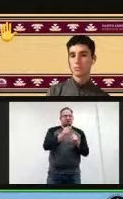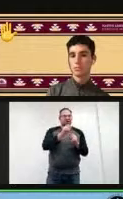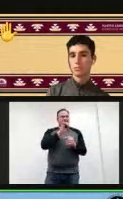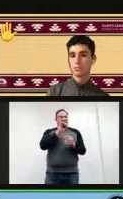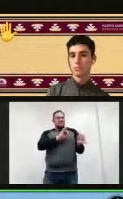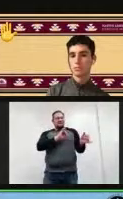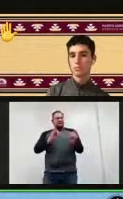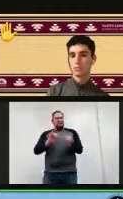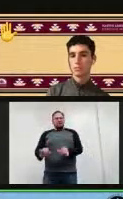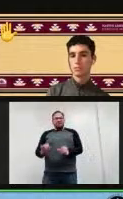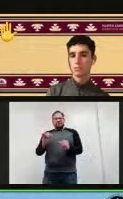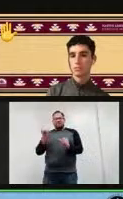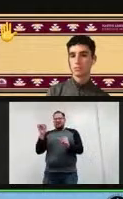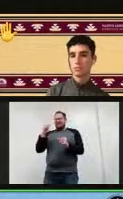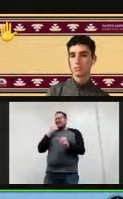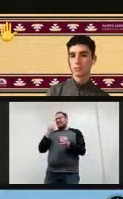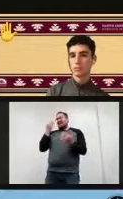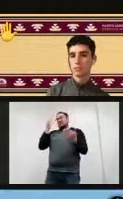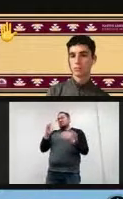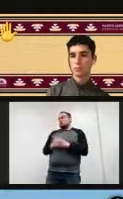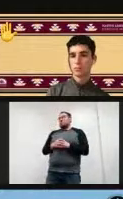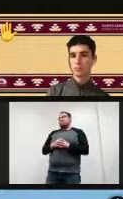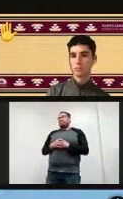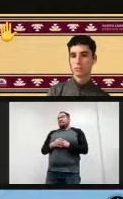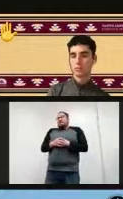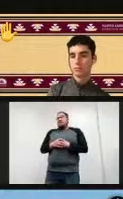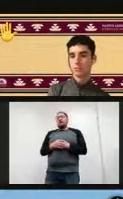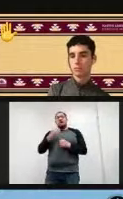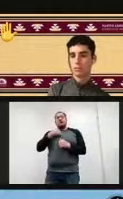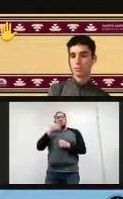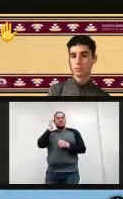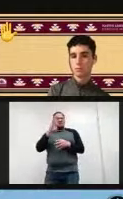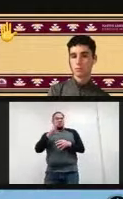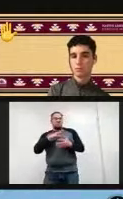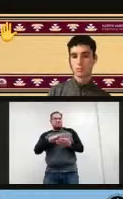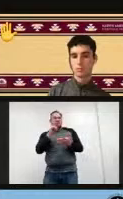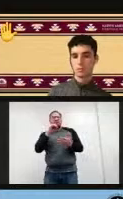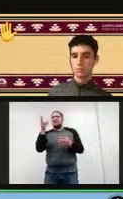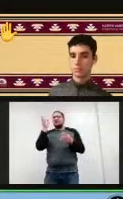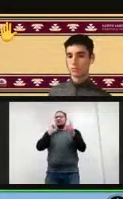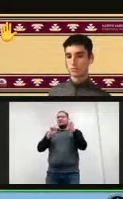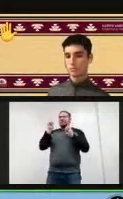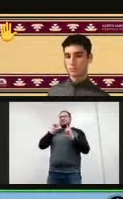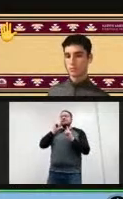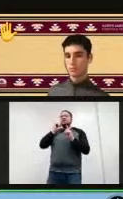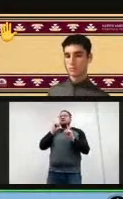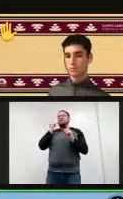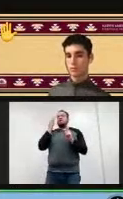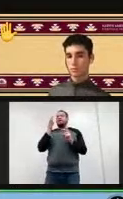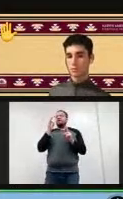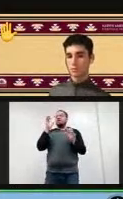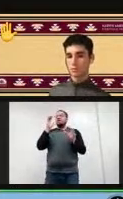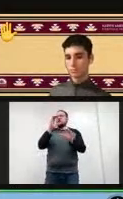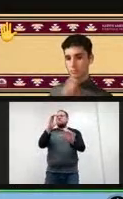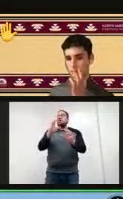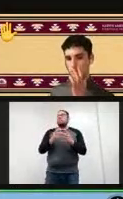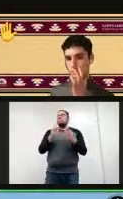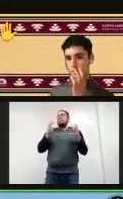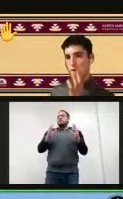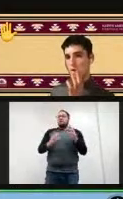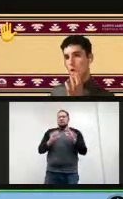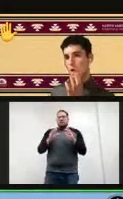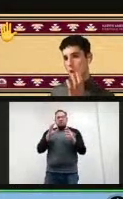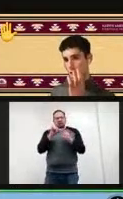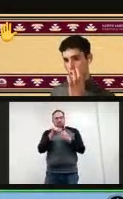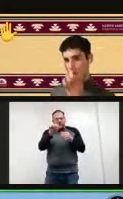to say, I don't know. Yeah. I want to learn and listen. Because if you really start looking so much with fine-tune,